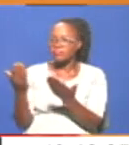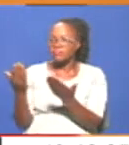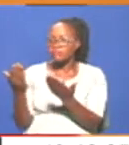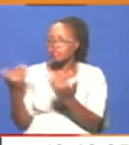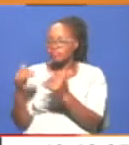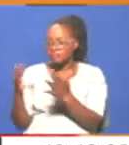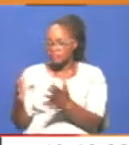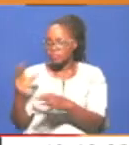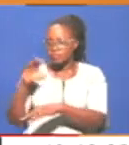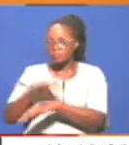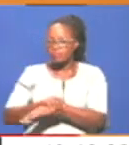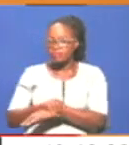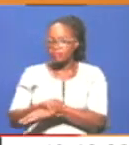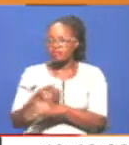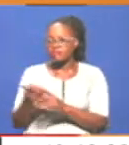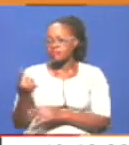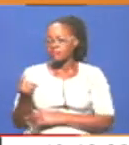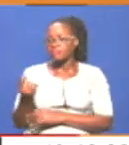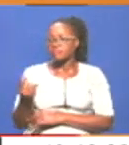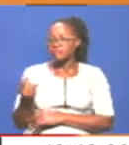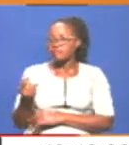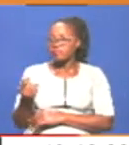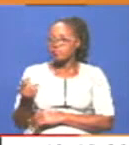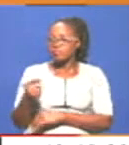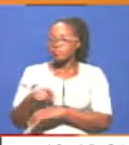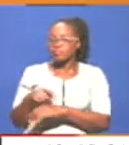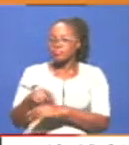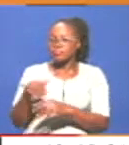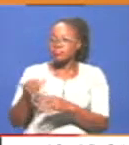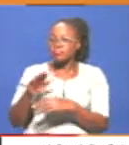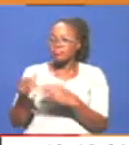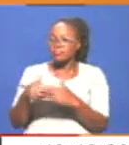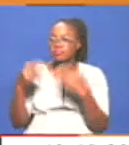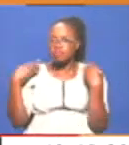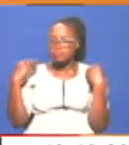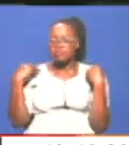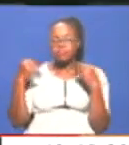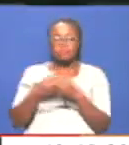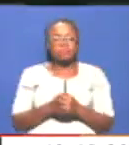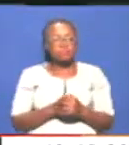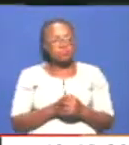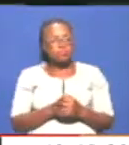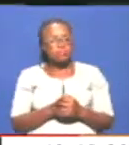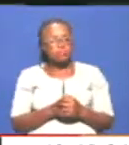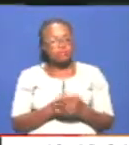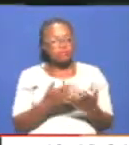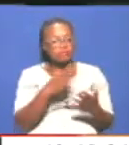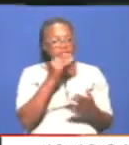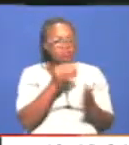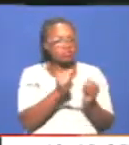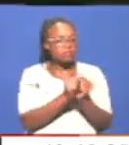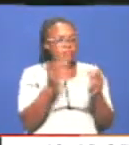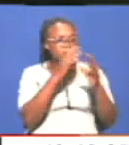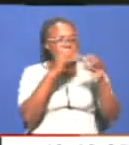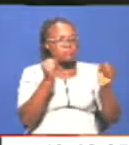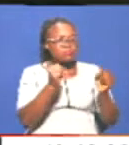that is a very, very minor occasion amongst the whole sport. Well, we're speaking with the president of